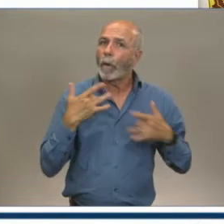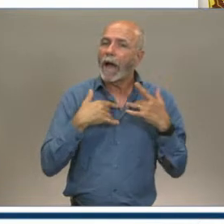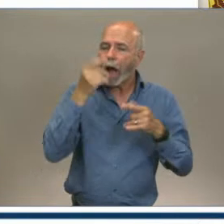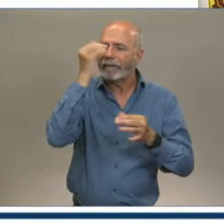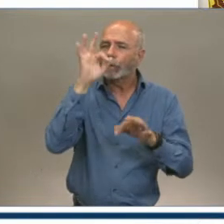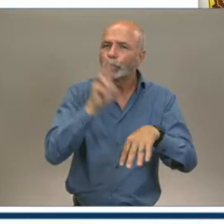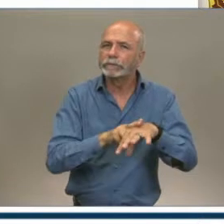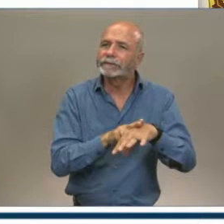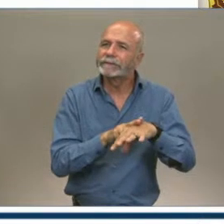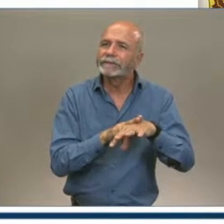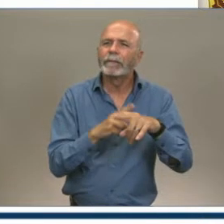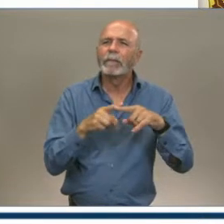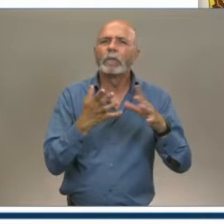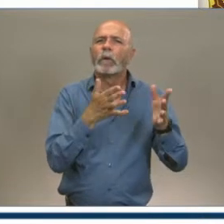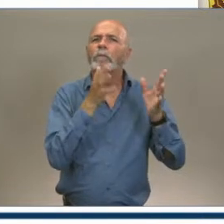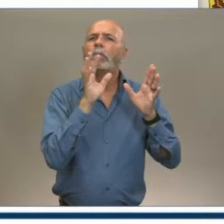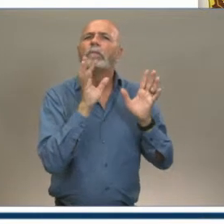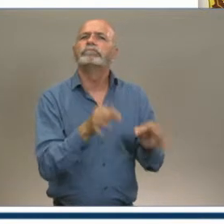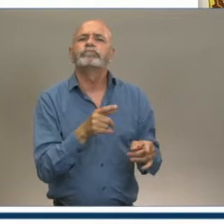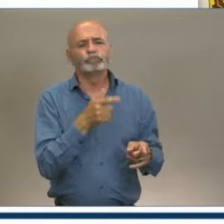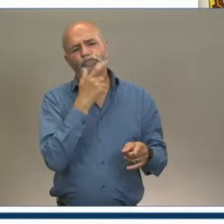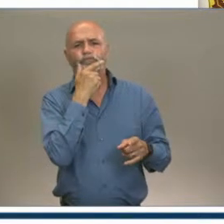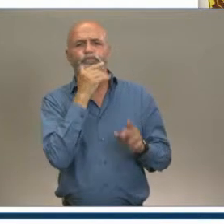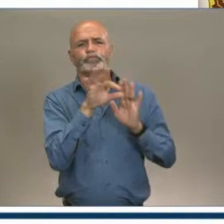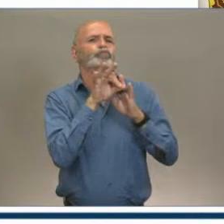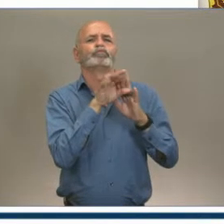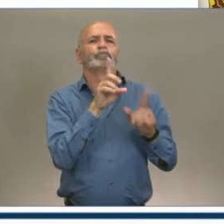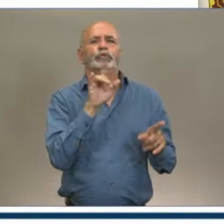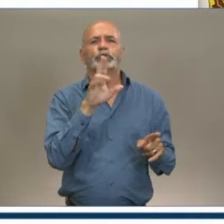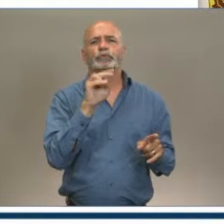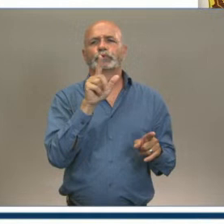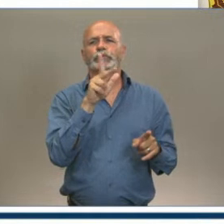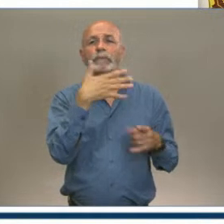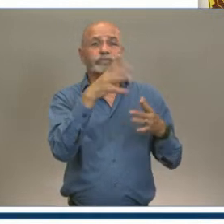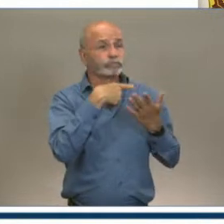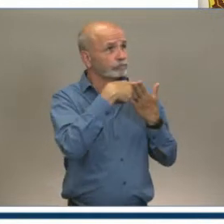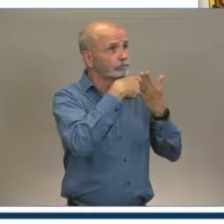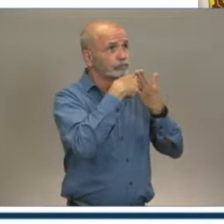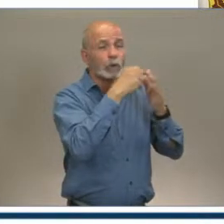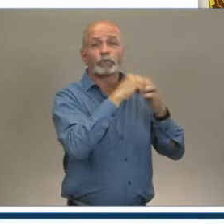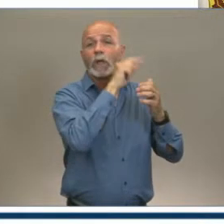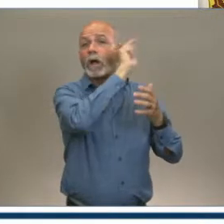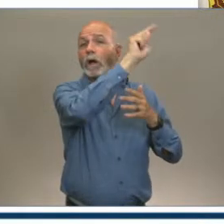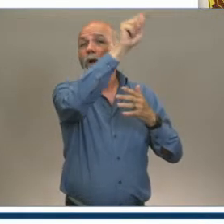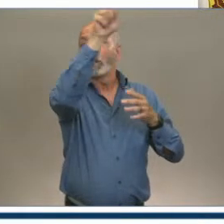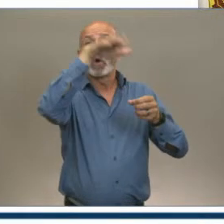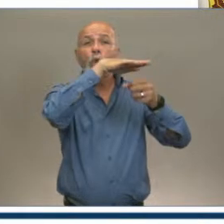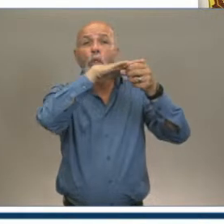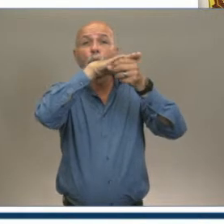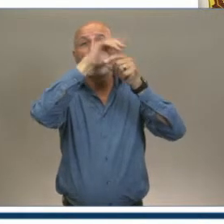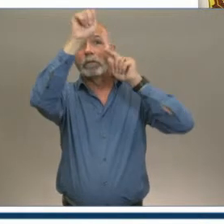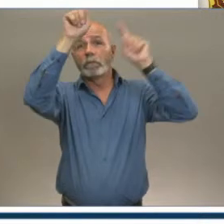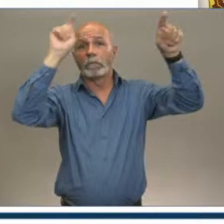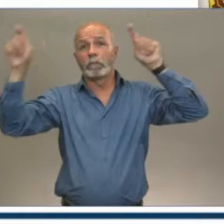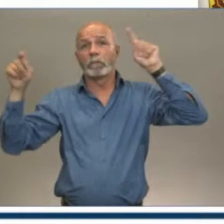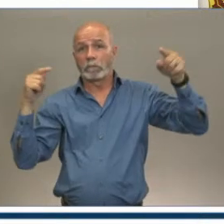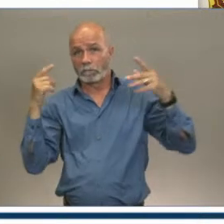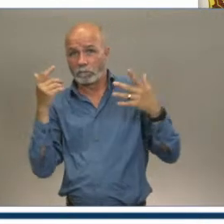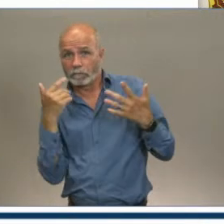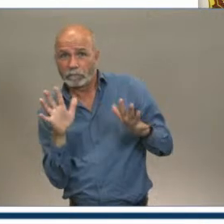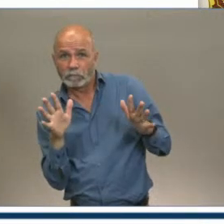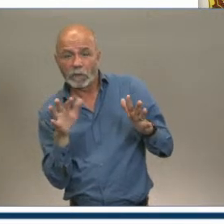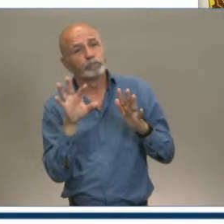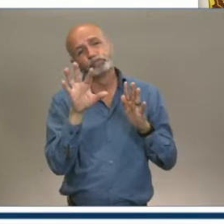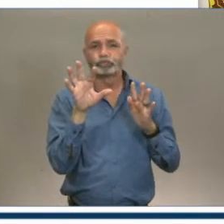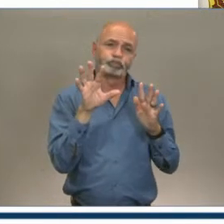work in consultation went on with other jurisdictions and their public health to find a date and make sure